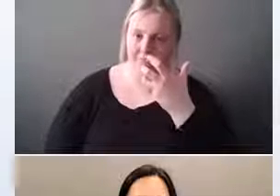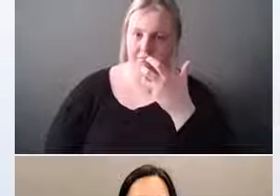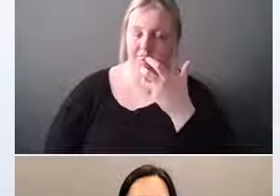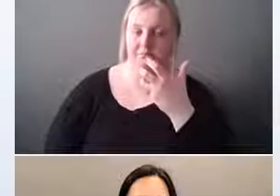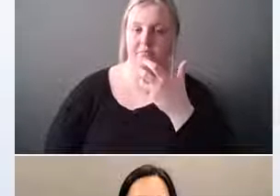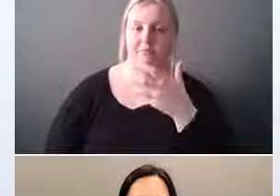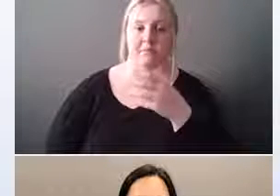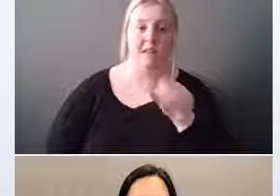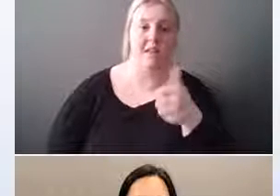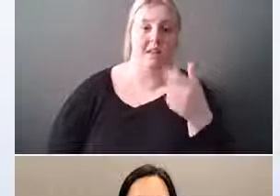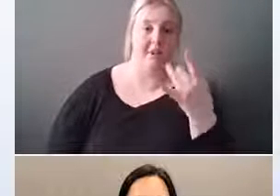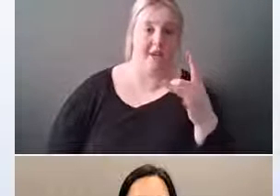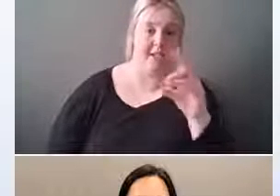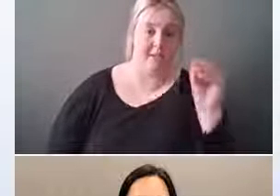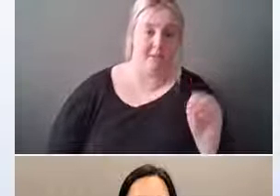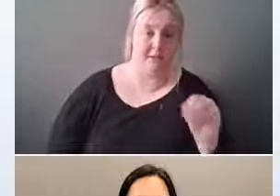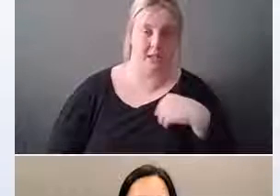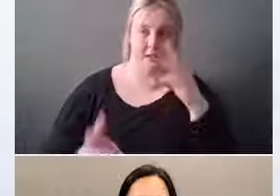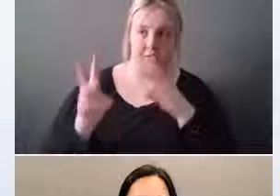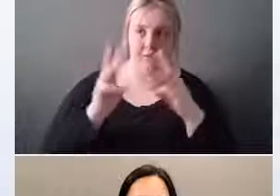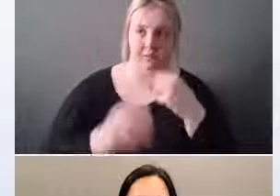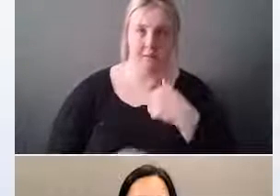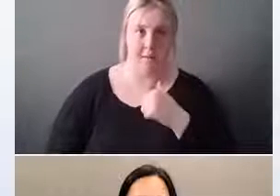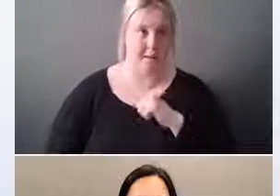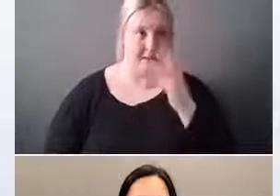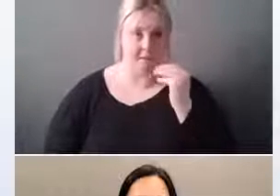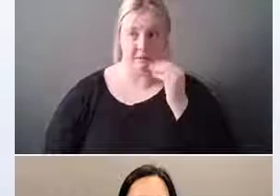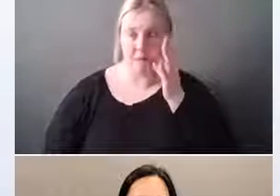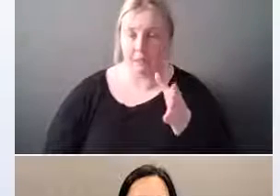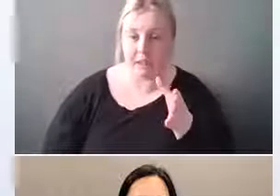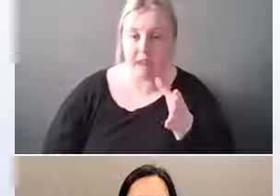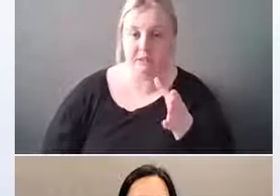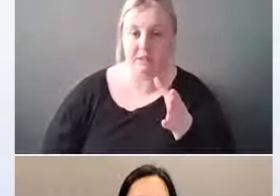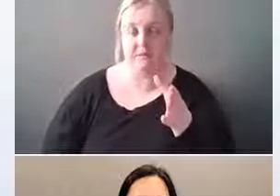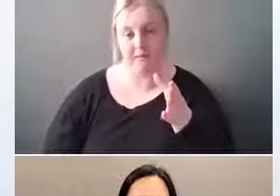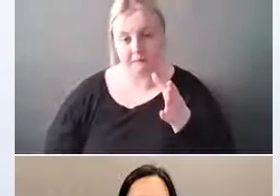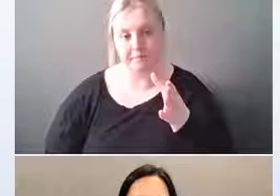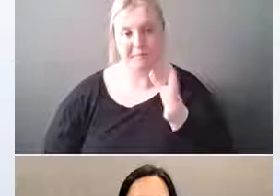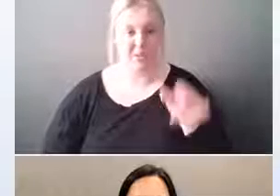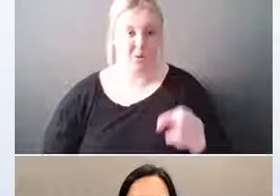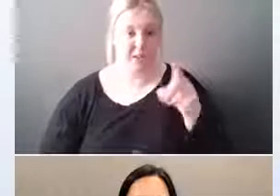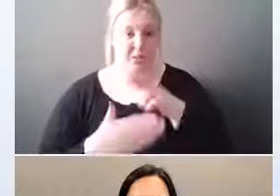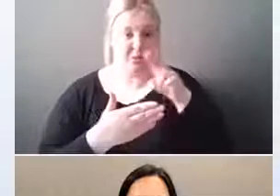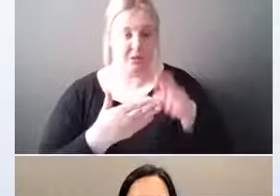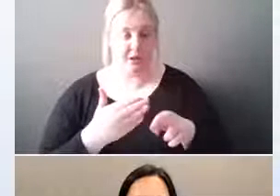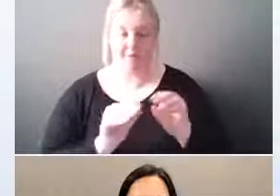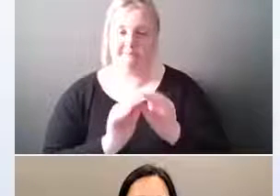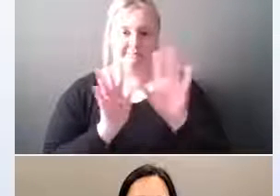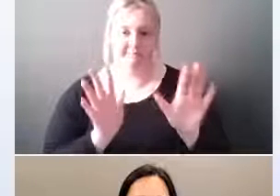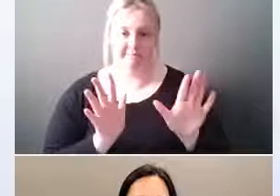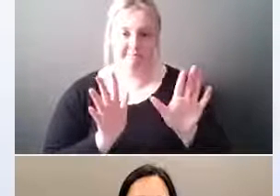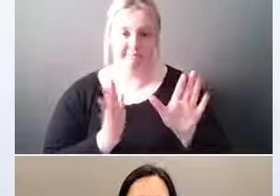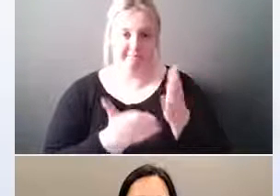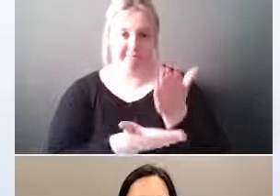18% worried that in fact it would happen to them. So this sends a clear message that